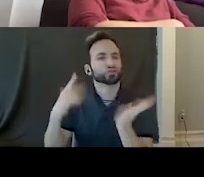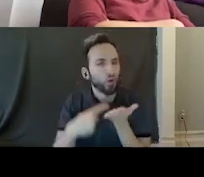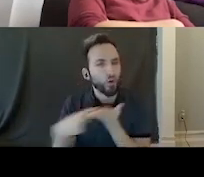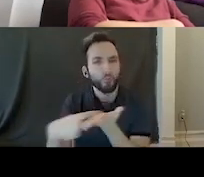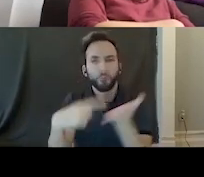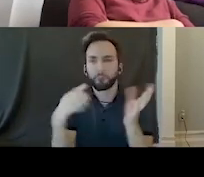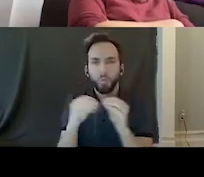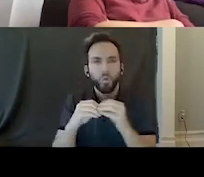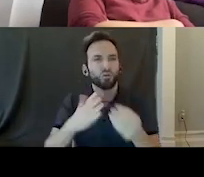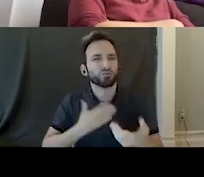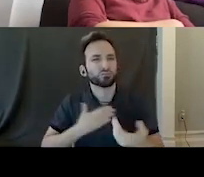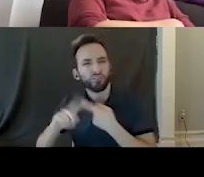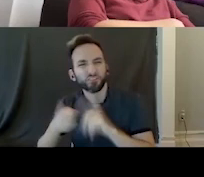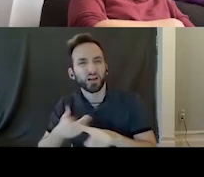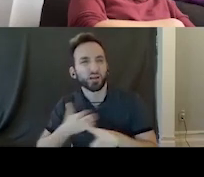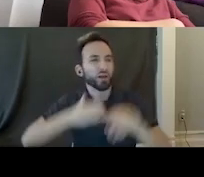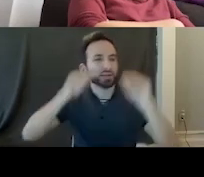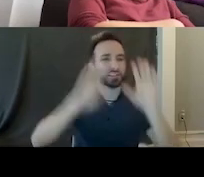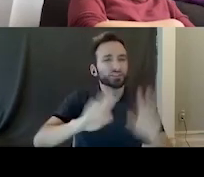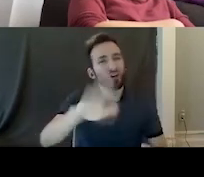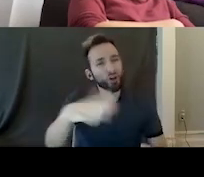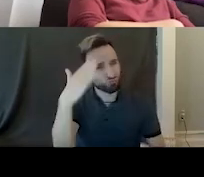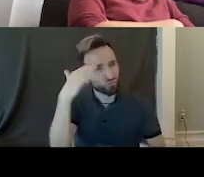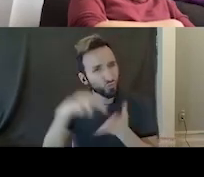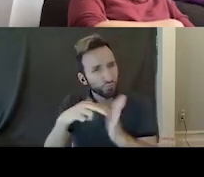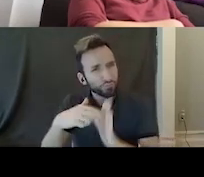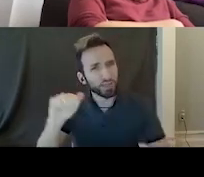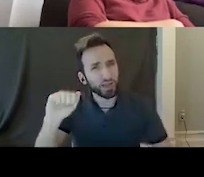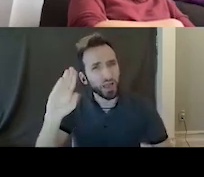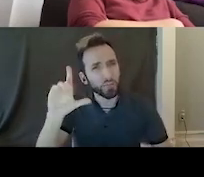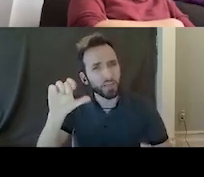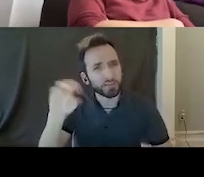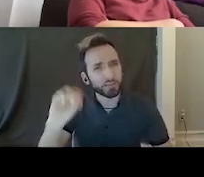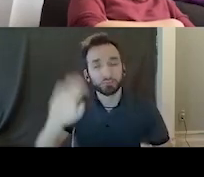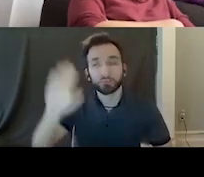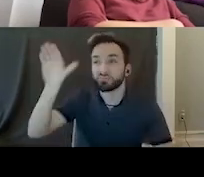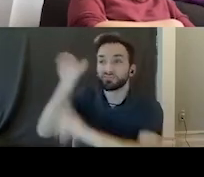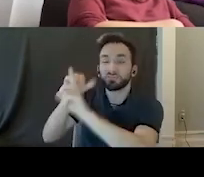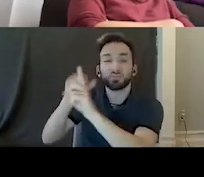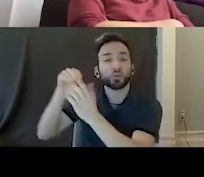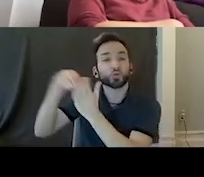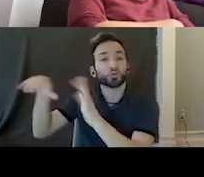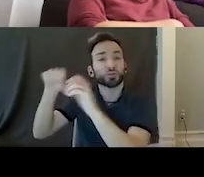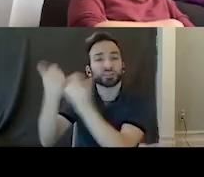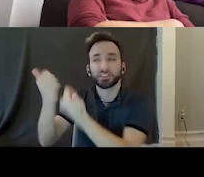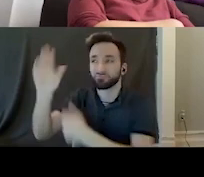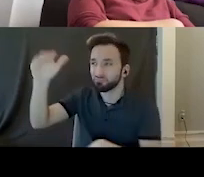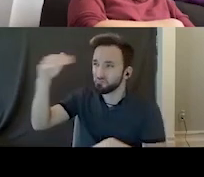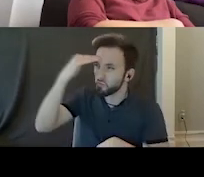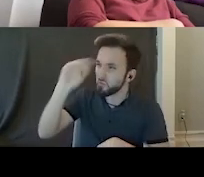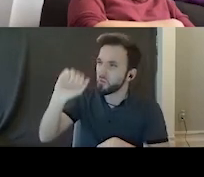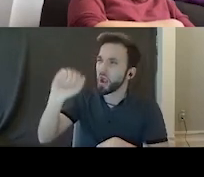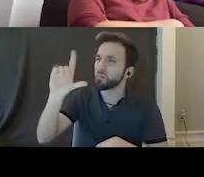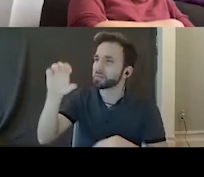to your friends, to your professors, to your student associations. Just talking about ableism makes a difference on the